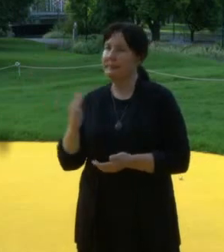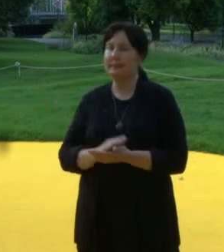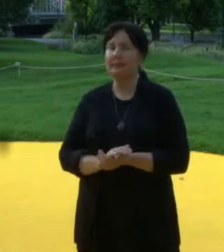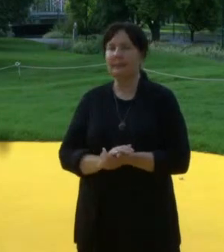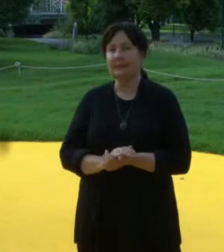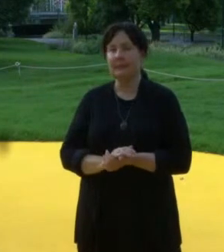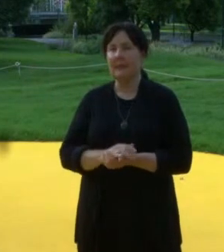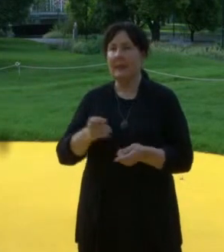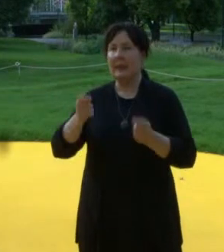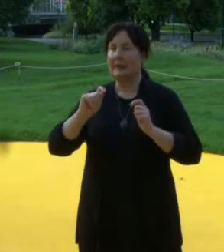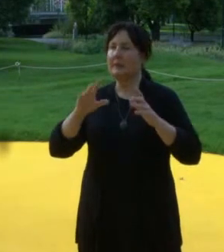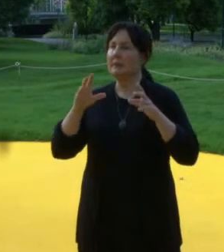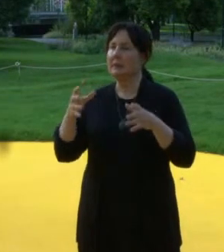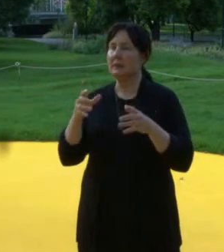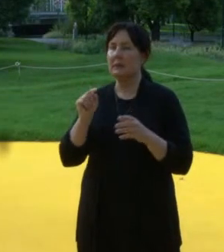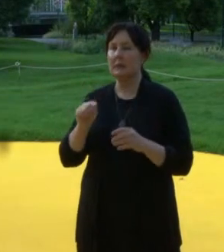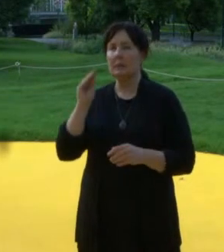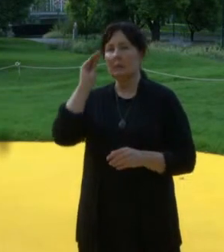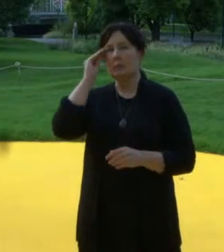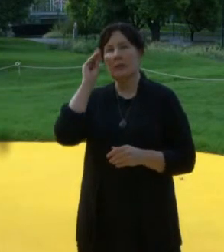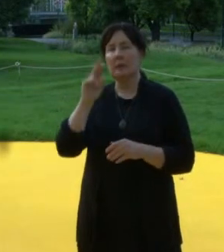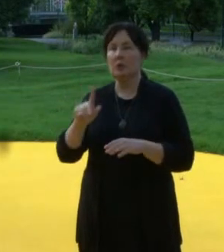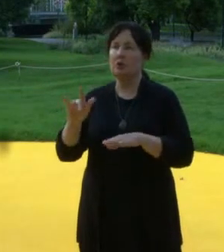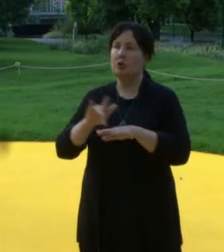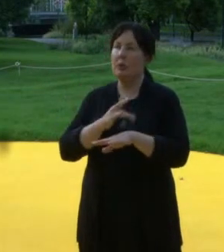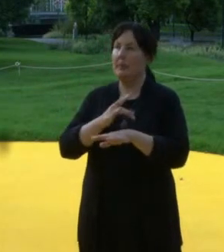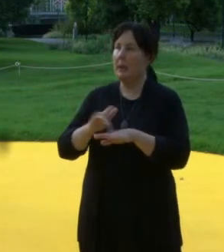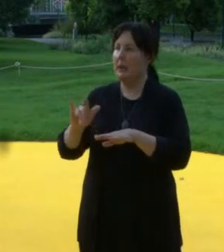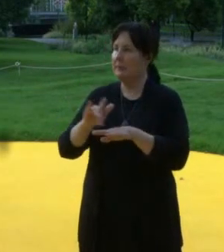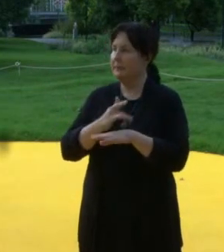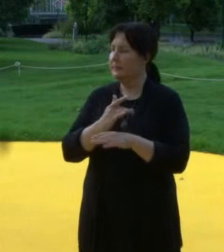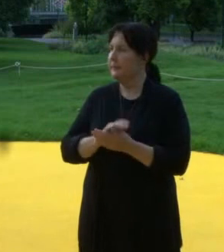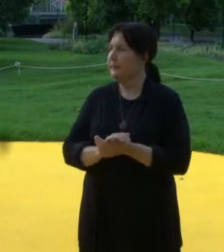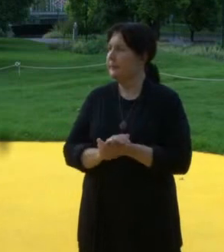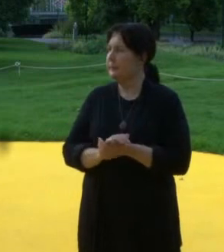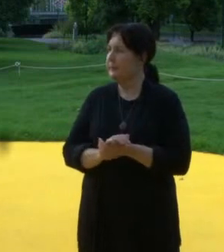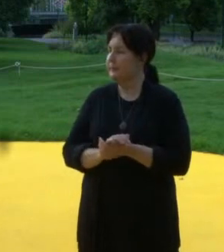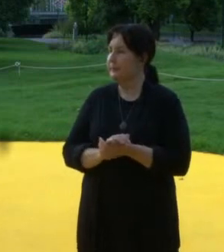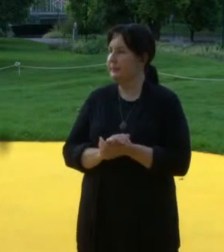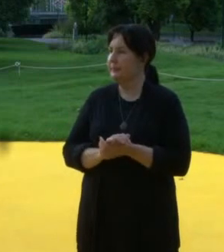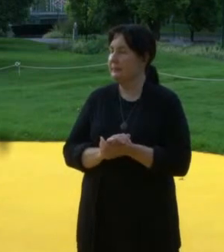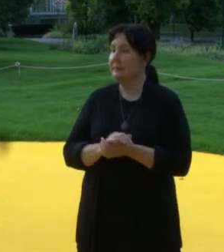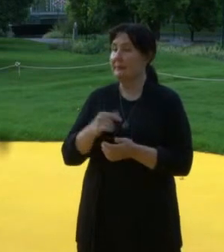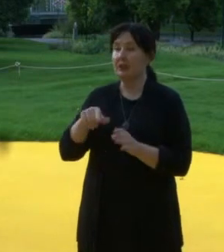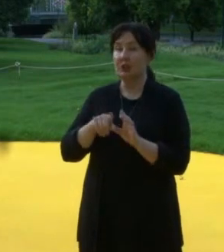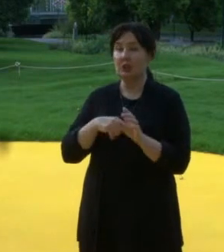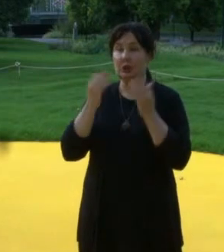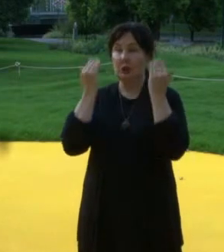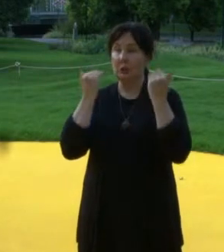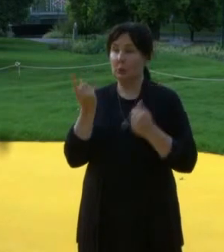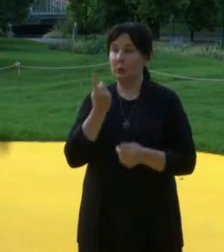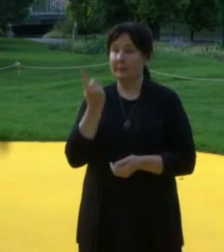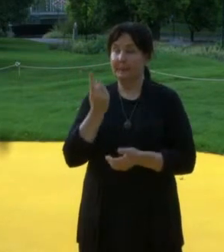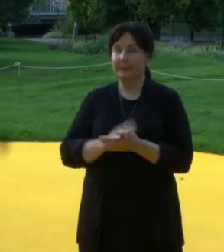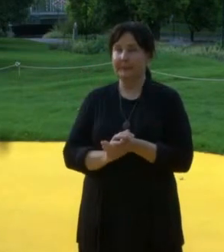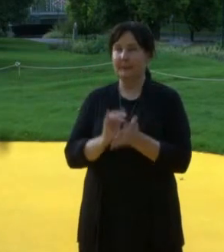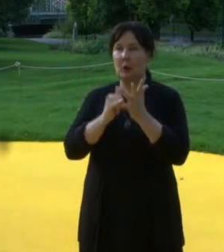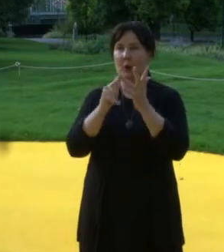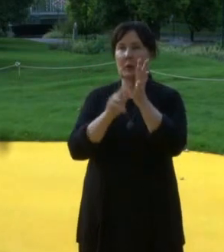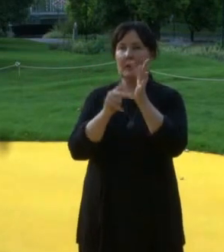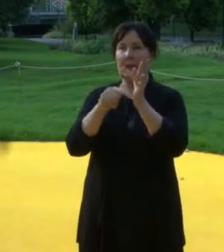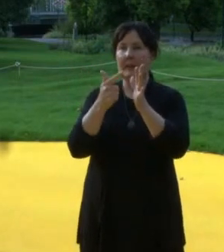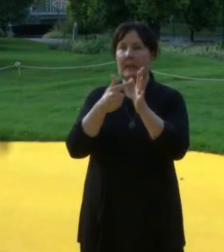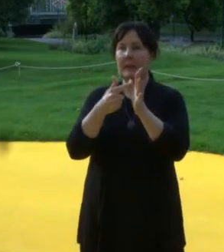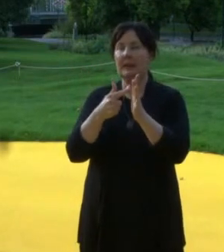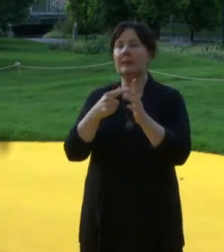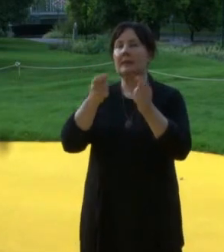Our next category is the prize for drama. This year the judges were, with thanks, Sonia